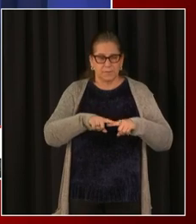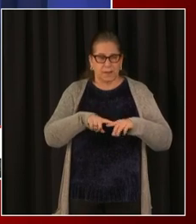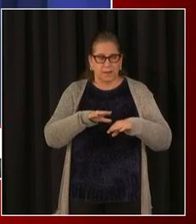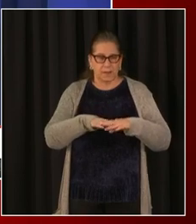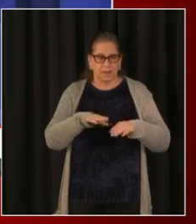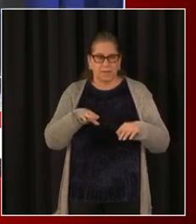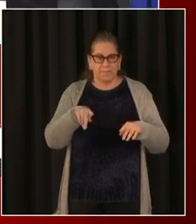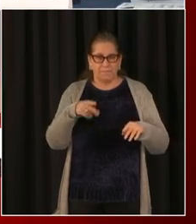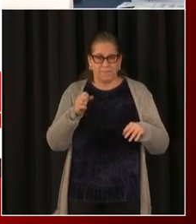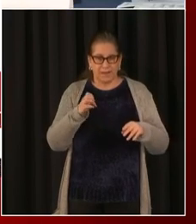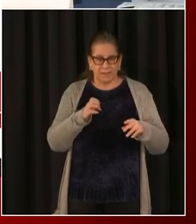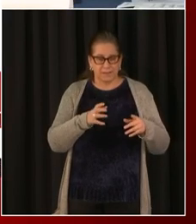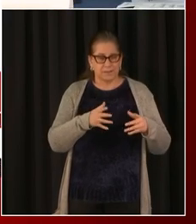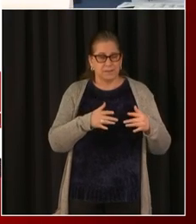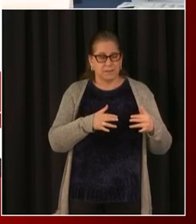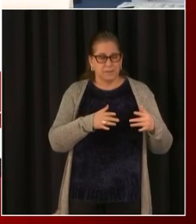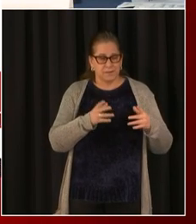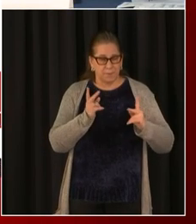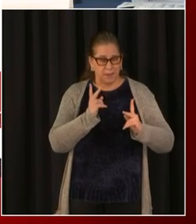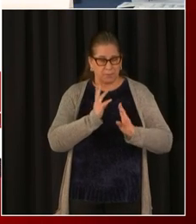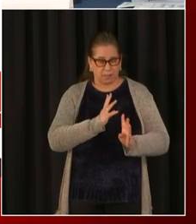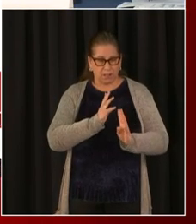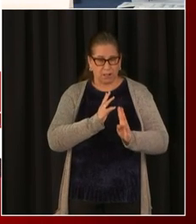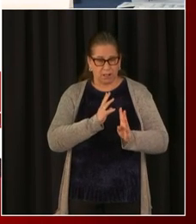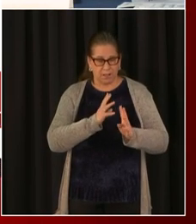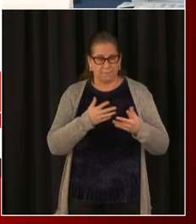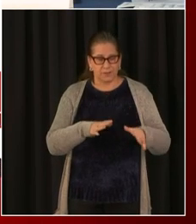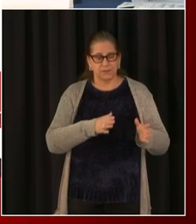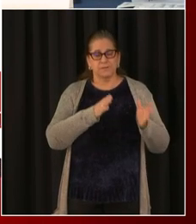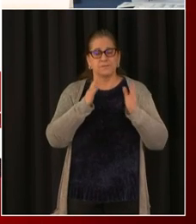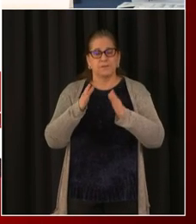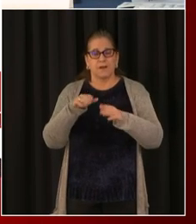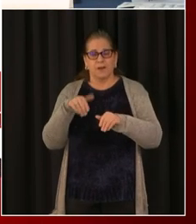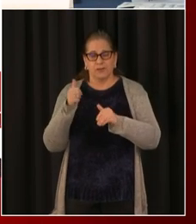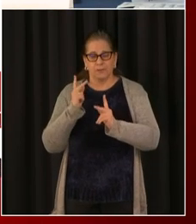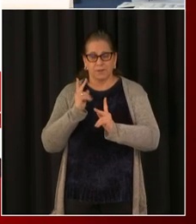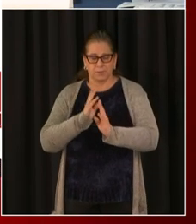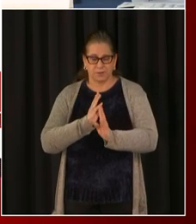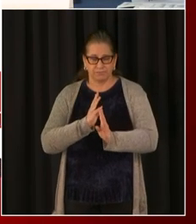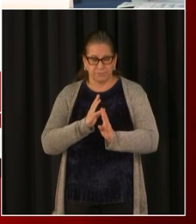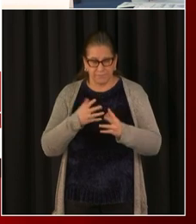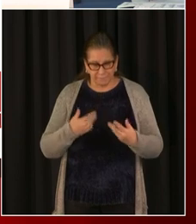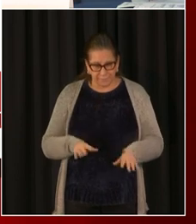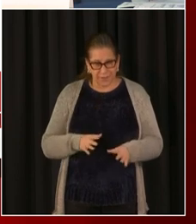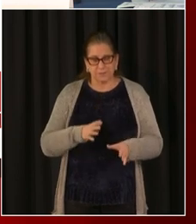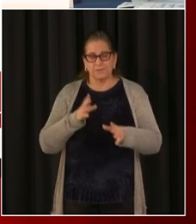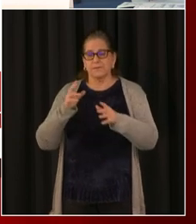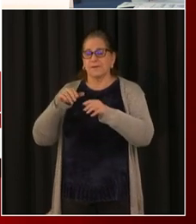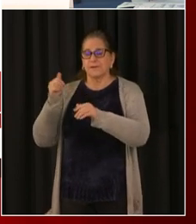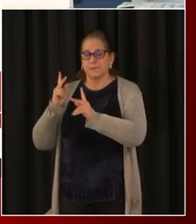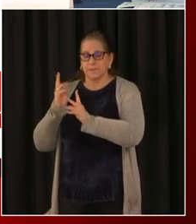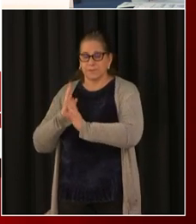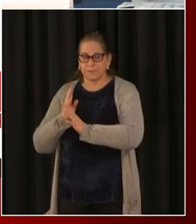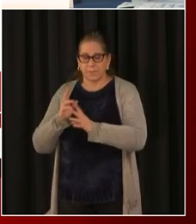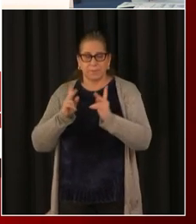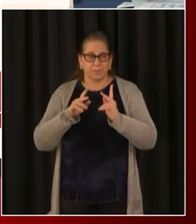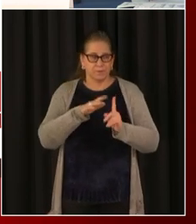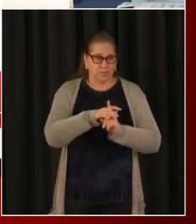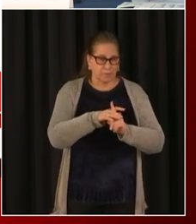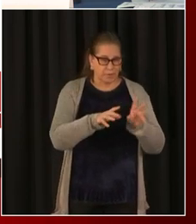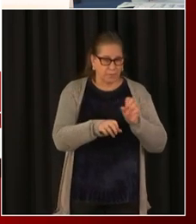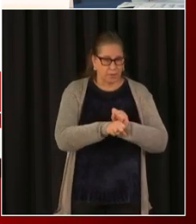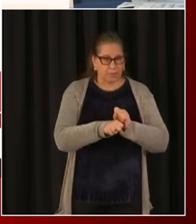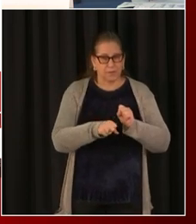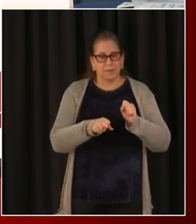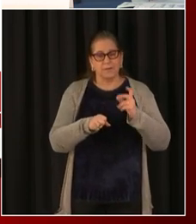is slow uptake in a particular tier. If the prior week we were seeing that 60 or